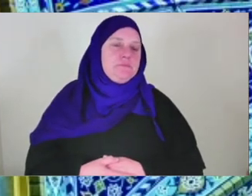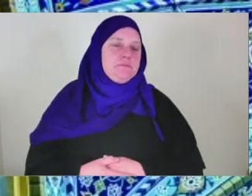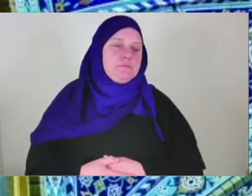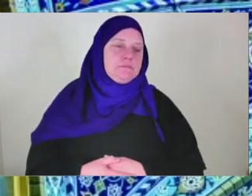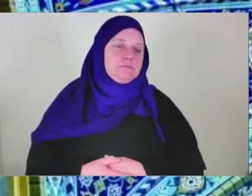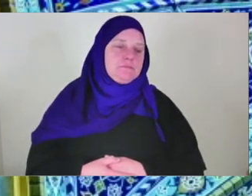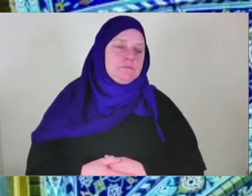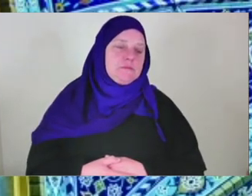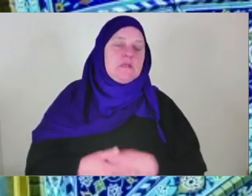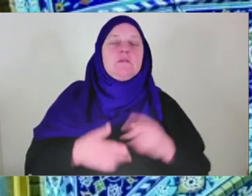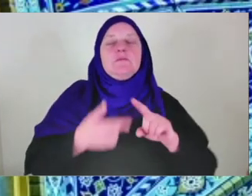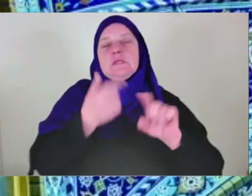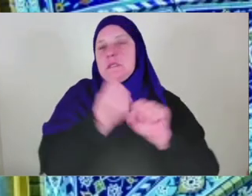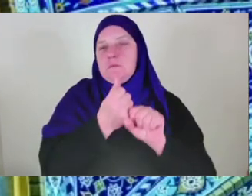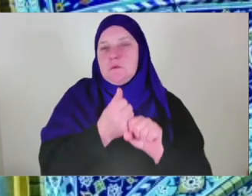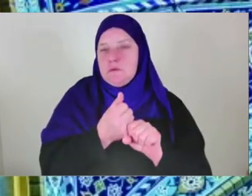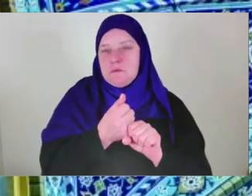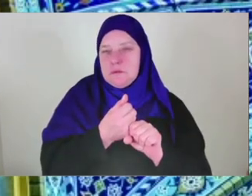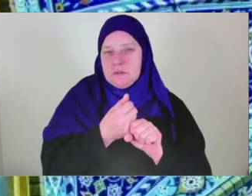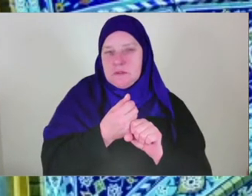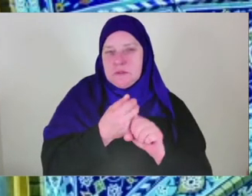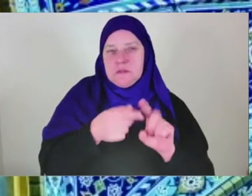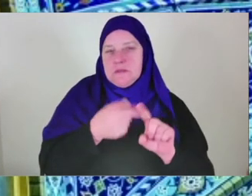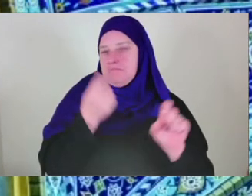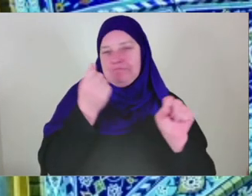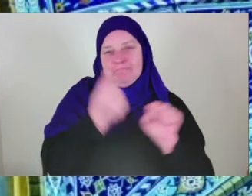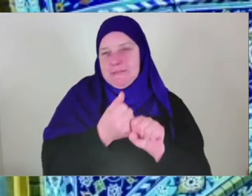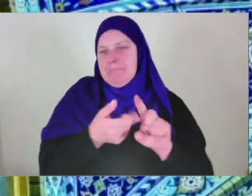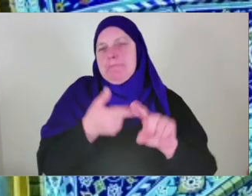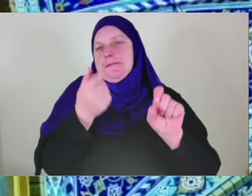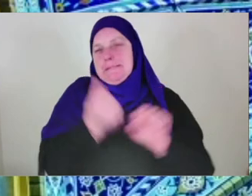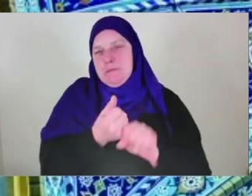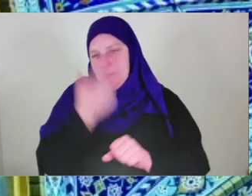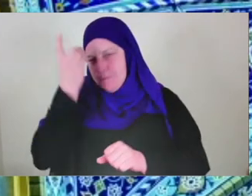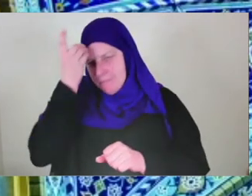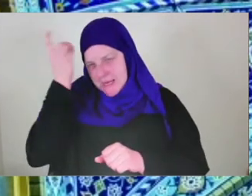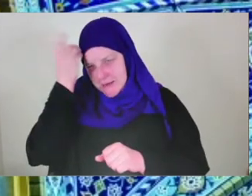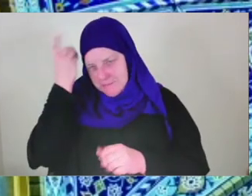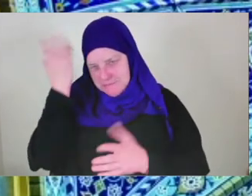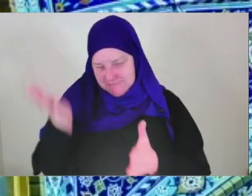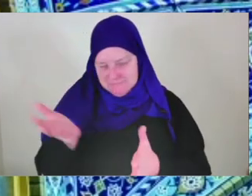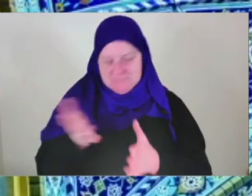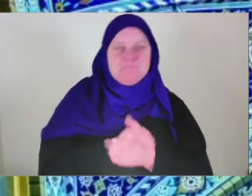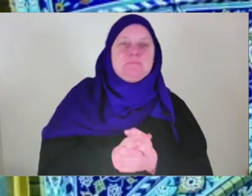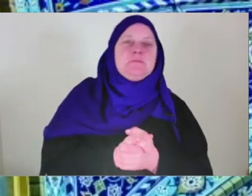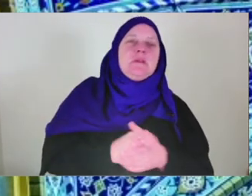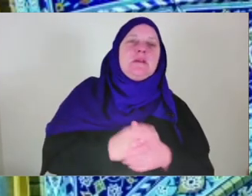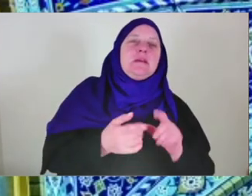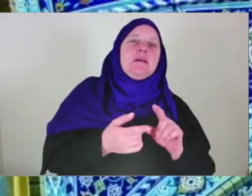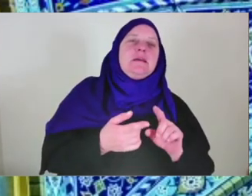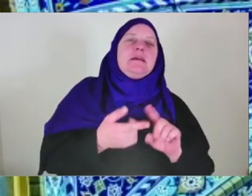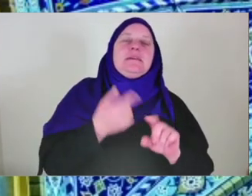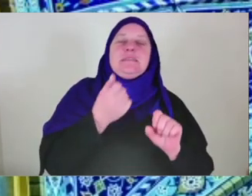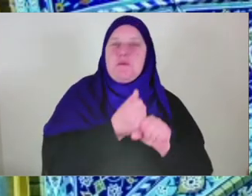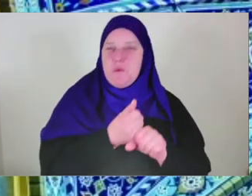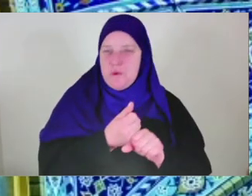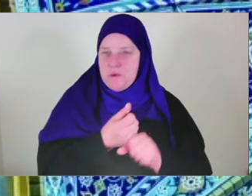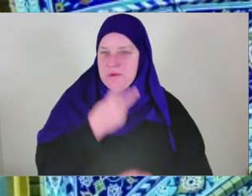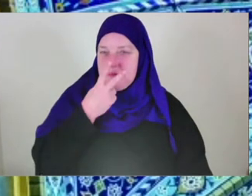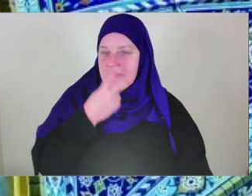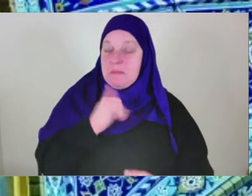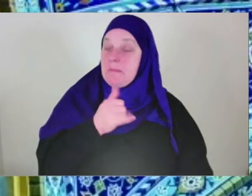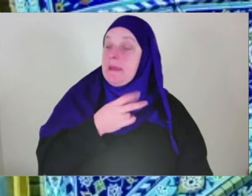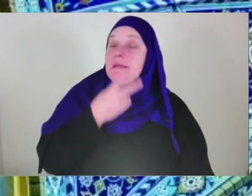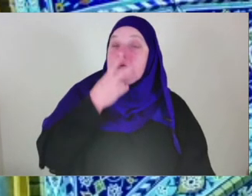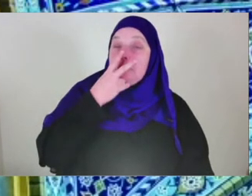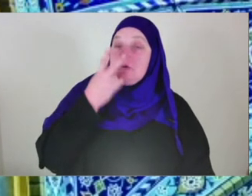that they need to get a license. This is a very hypothetical example that you gave now, because the age is 12. I don't think it applies. But